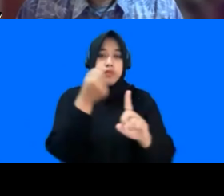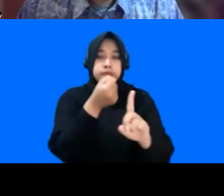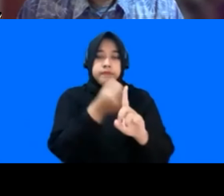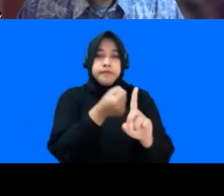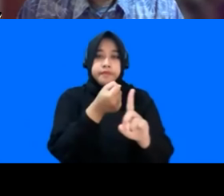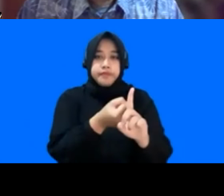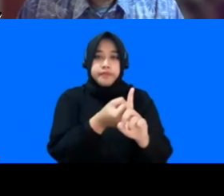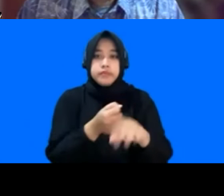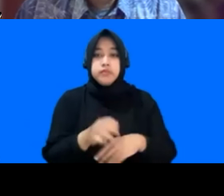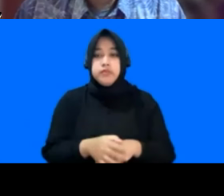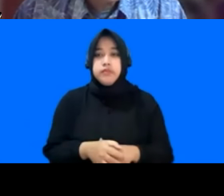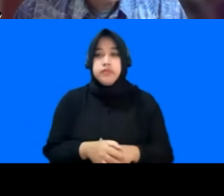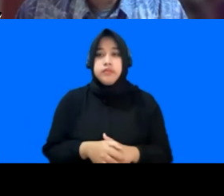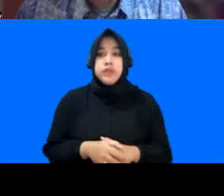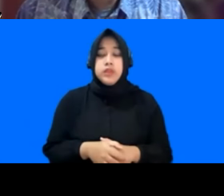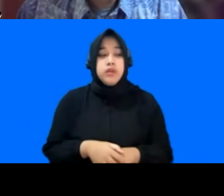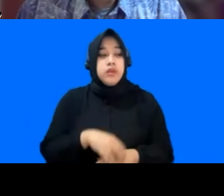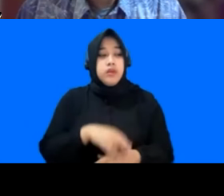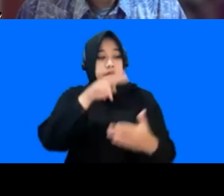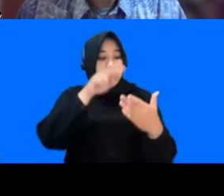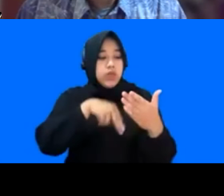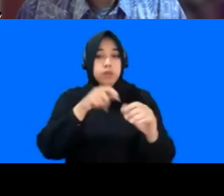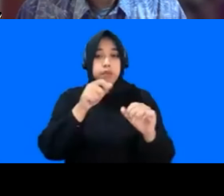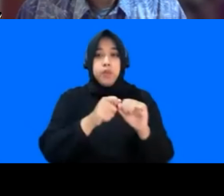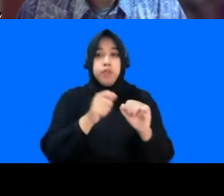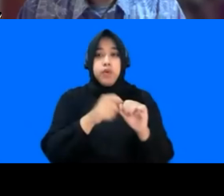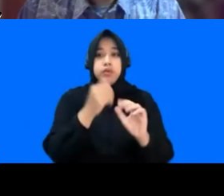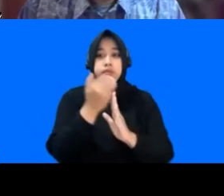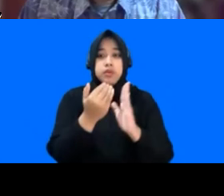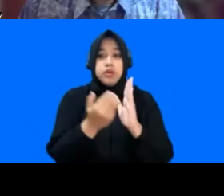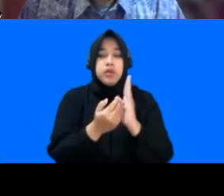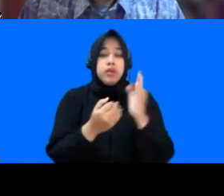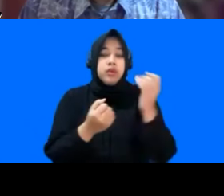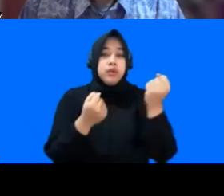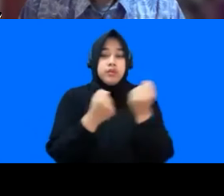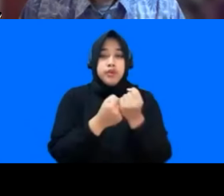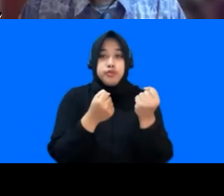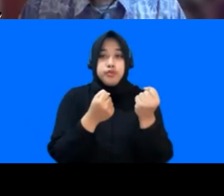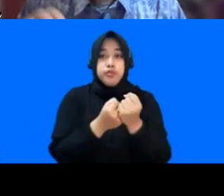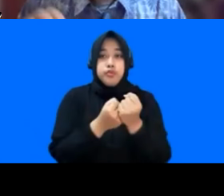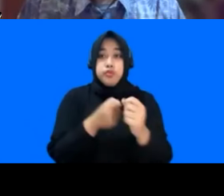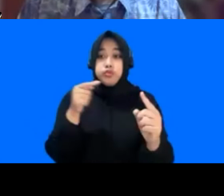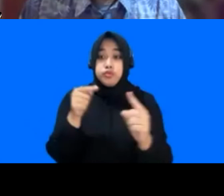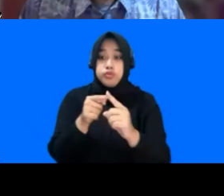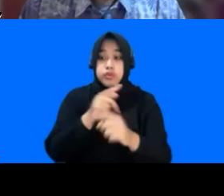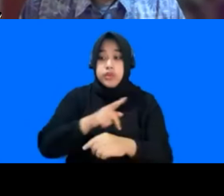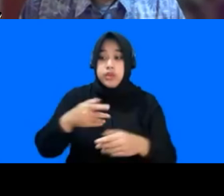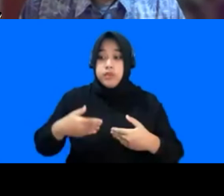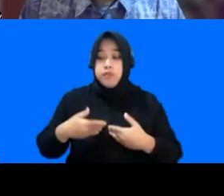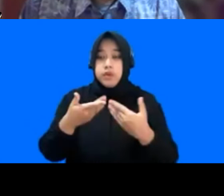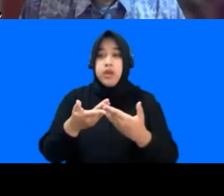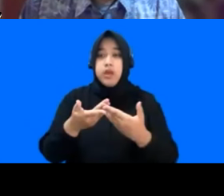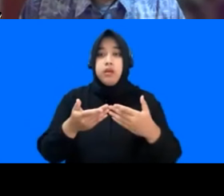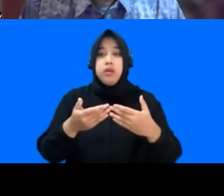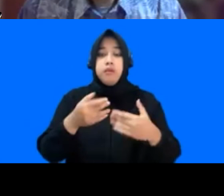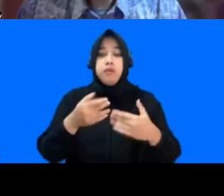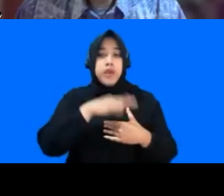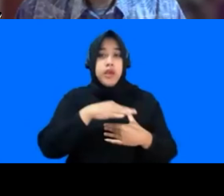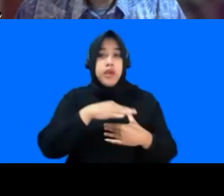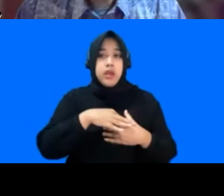policymakers supporting our causes, we give them credit and shine a light on their